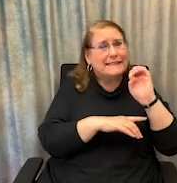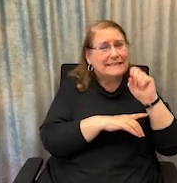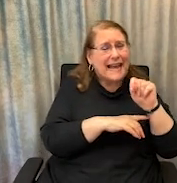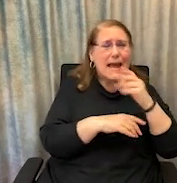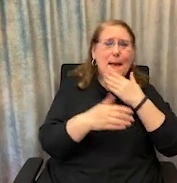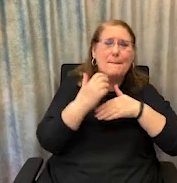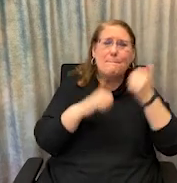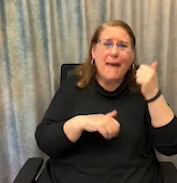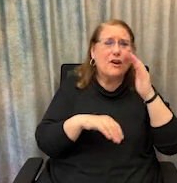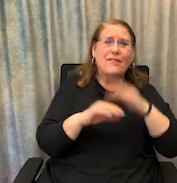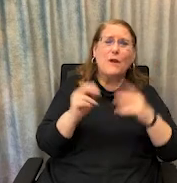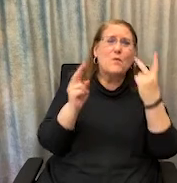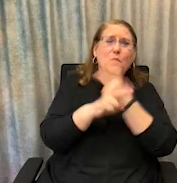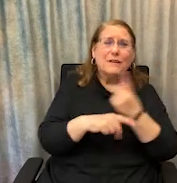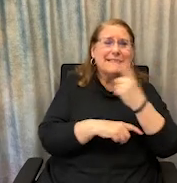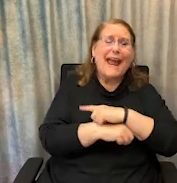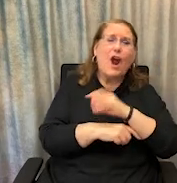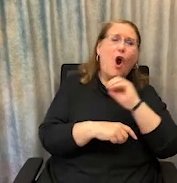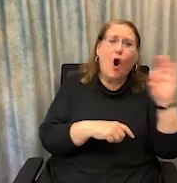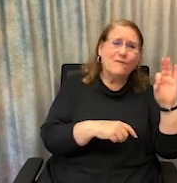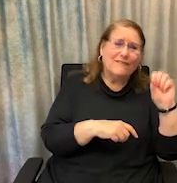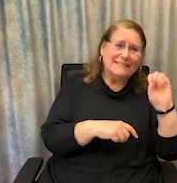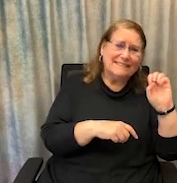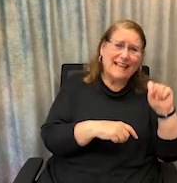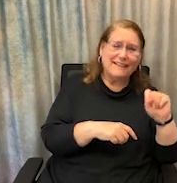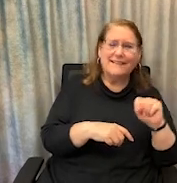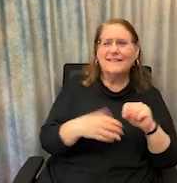you everything. Found your thing. You found your thing. Yeah, absolutely.